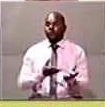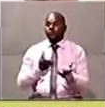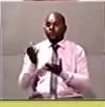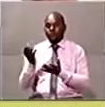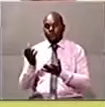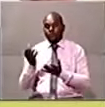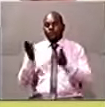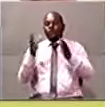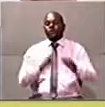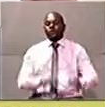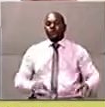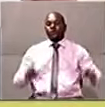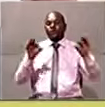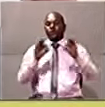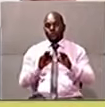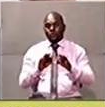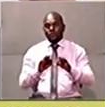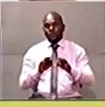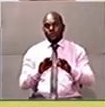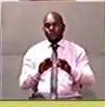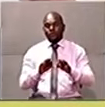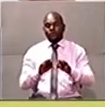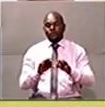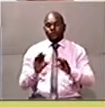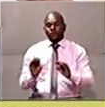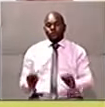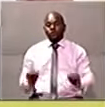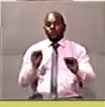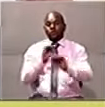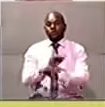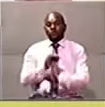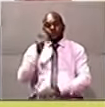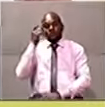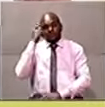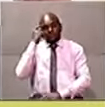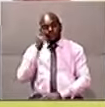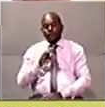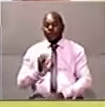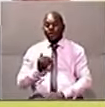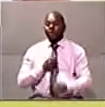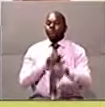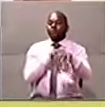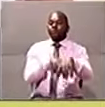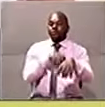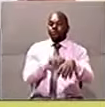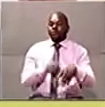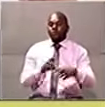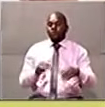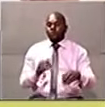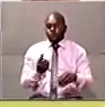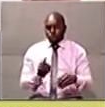is important to shift the minds of our farmers from